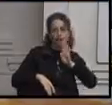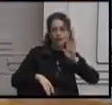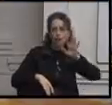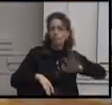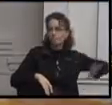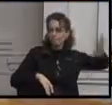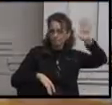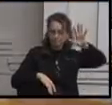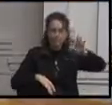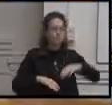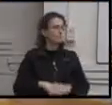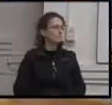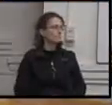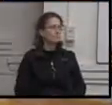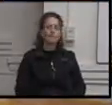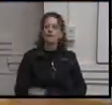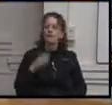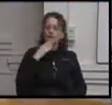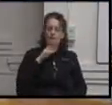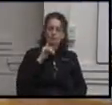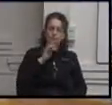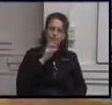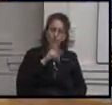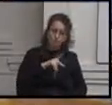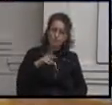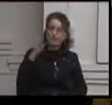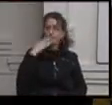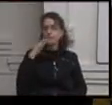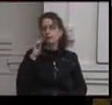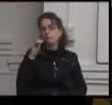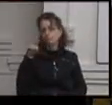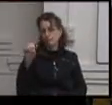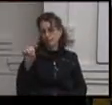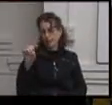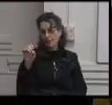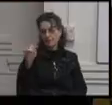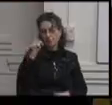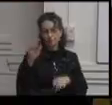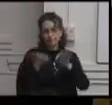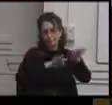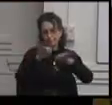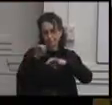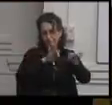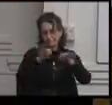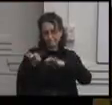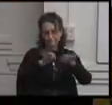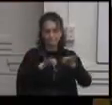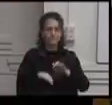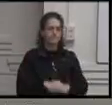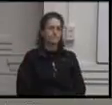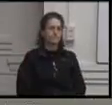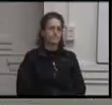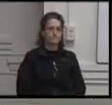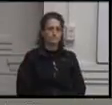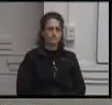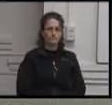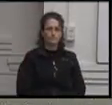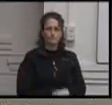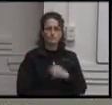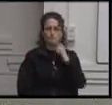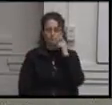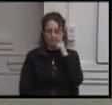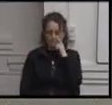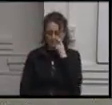Thank you, and thank you, Mike and Pete, for that presentation as well. I want to make way